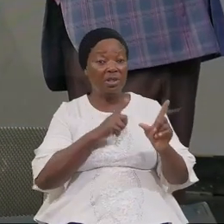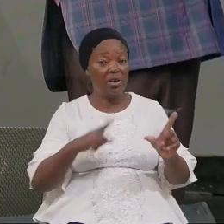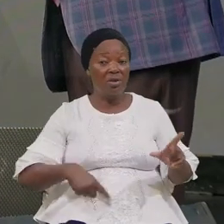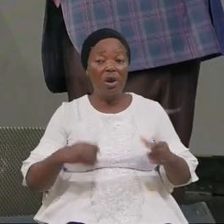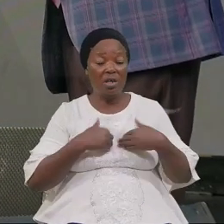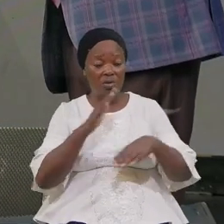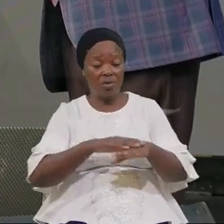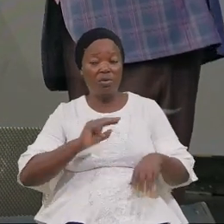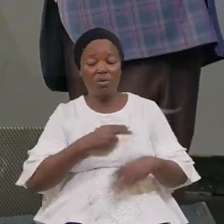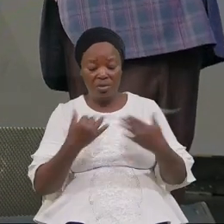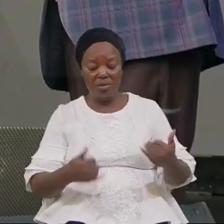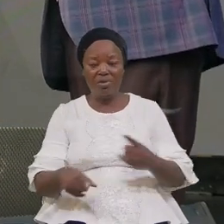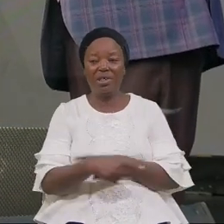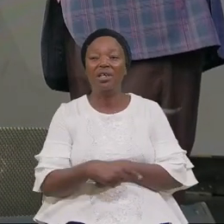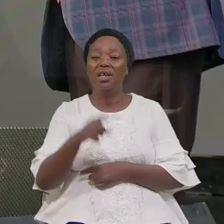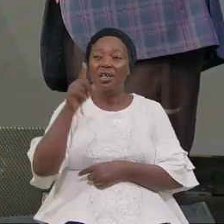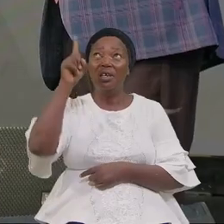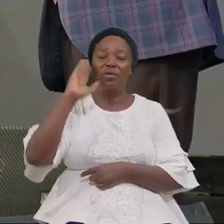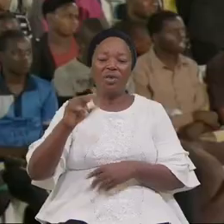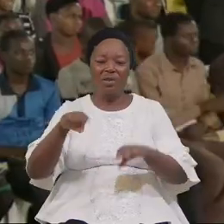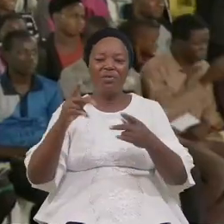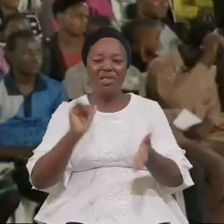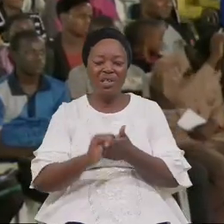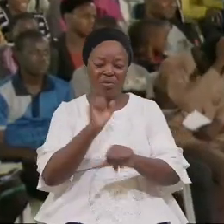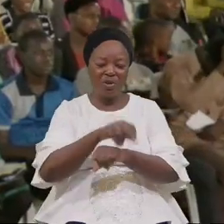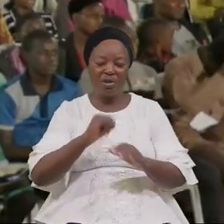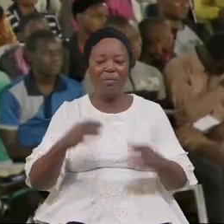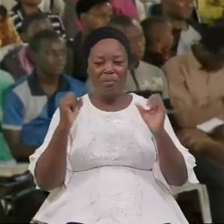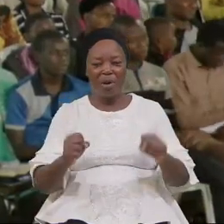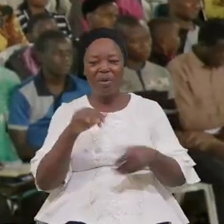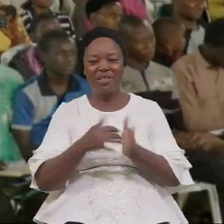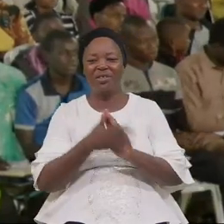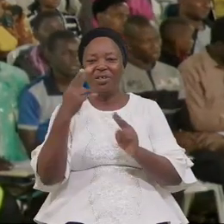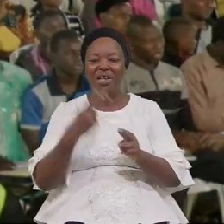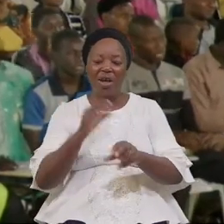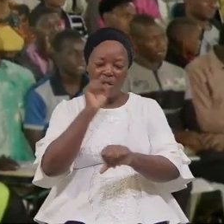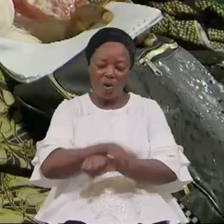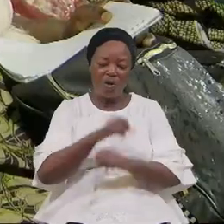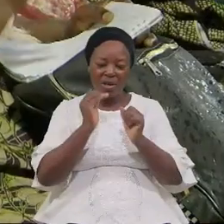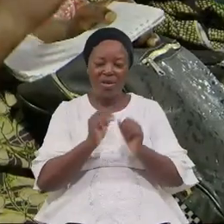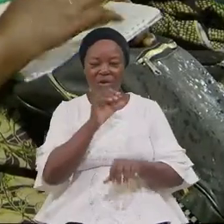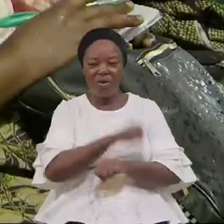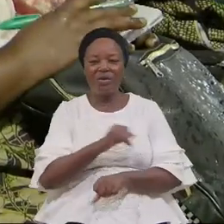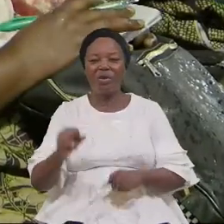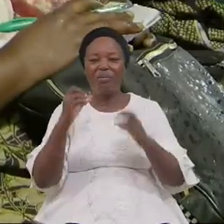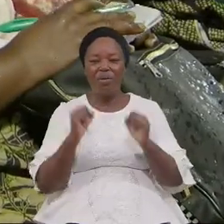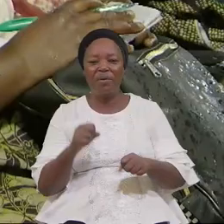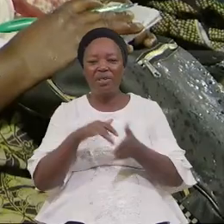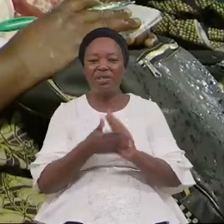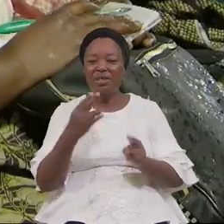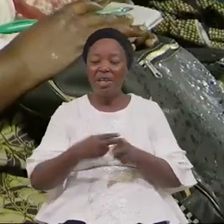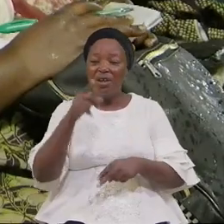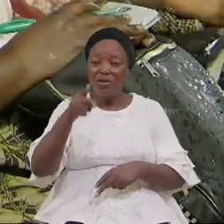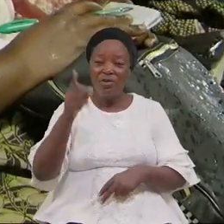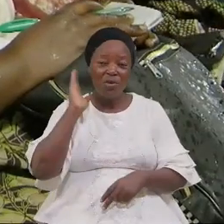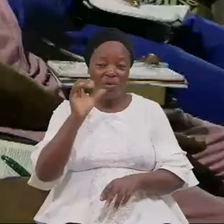us today. He will give you the conquering power. Amen. Conquering power. You will conquer. You'll